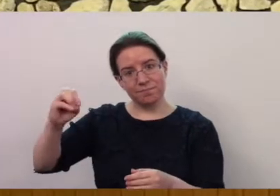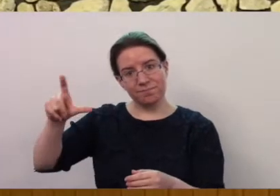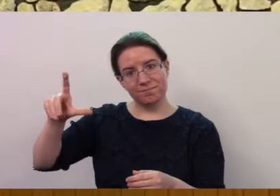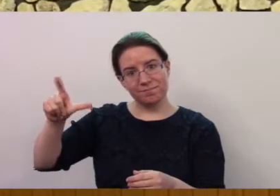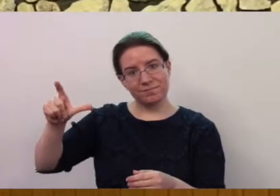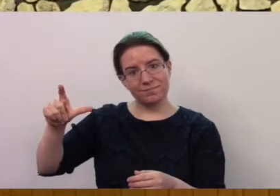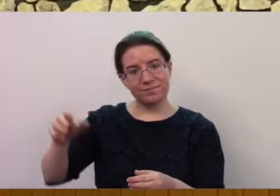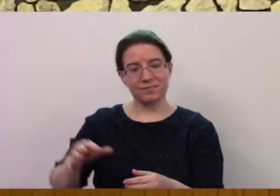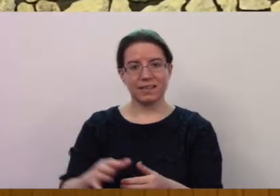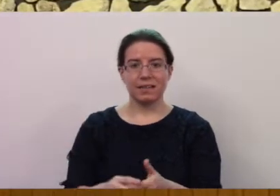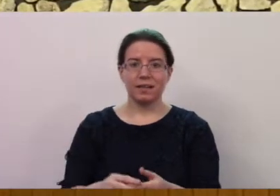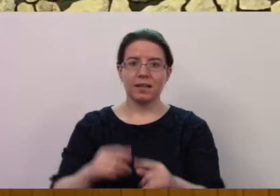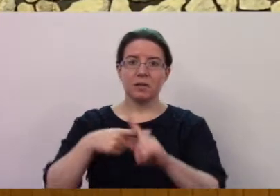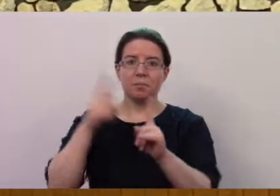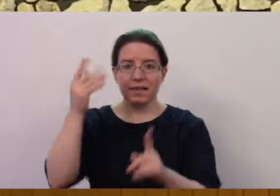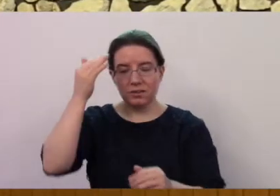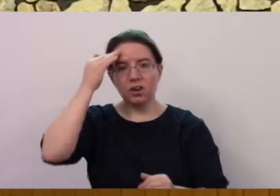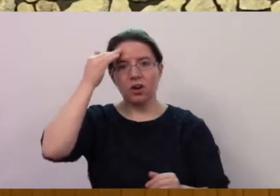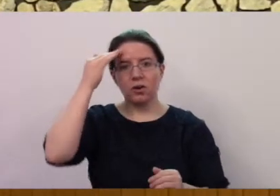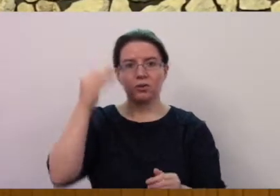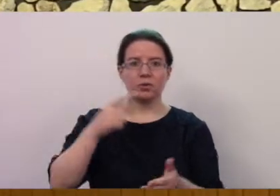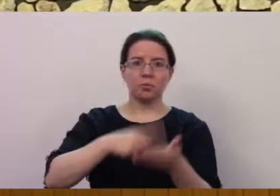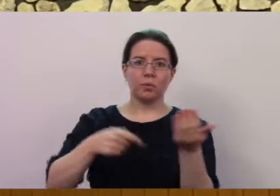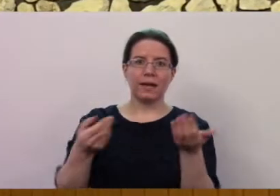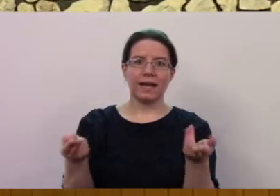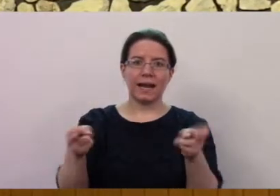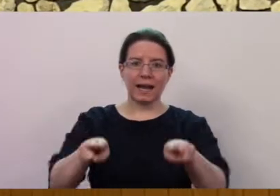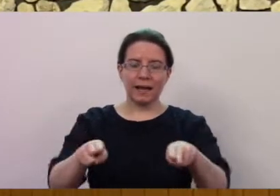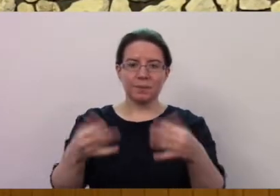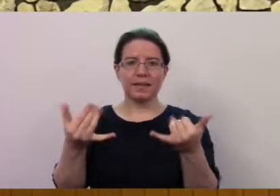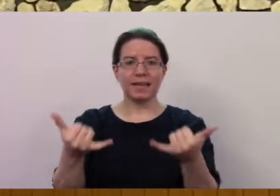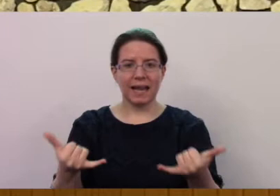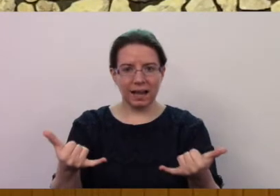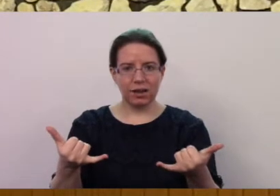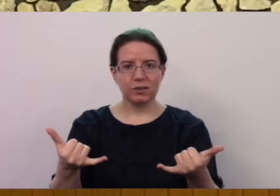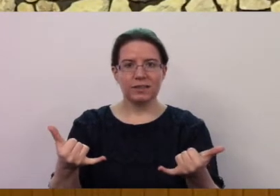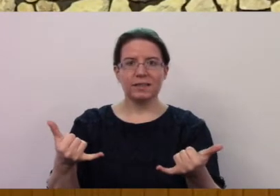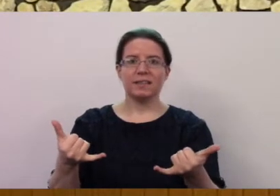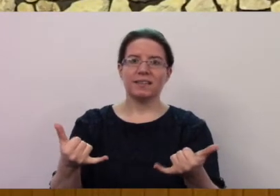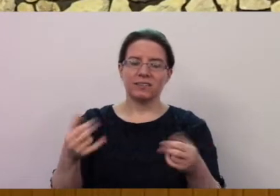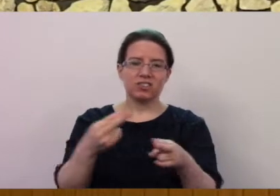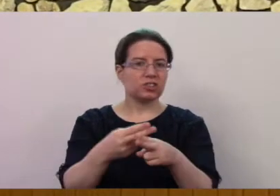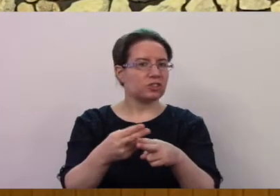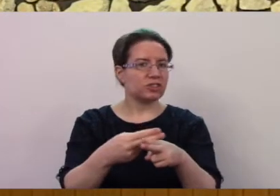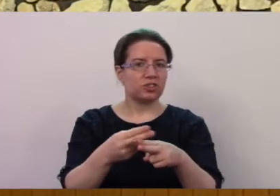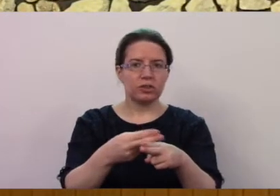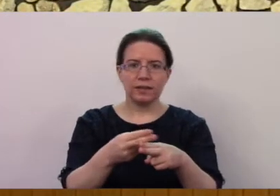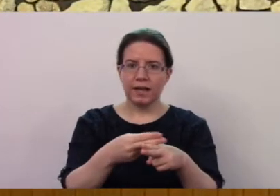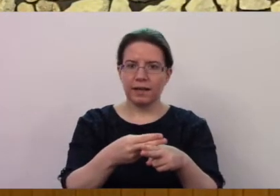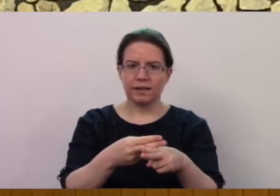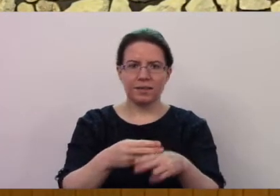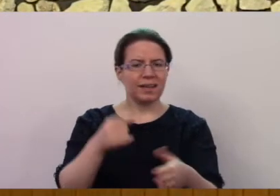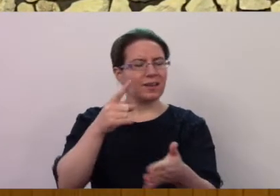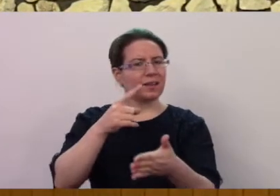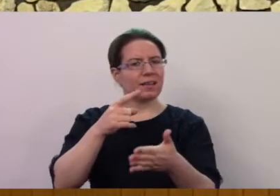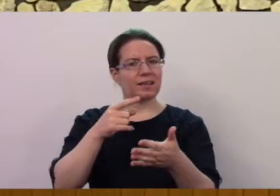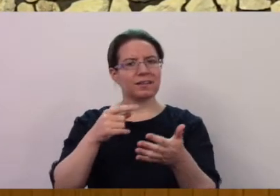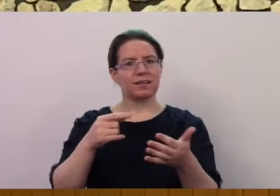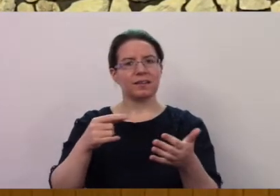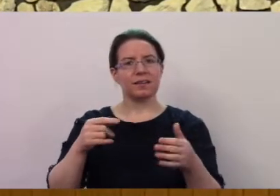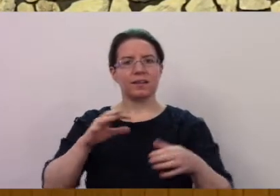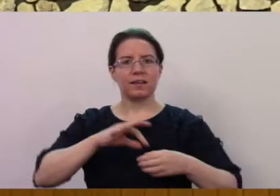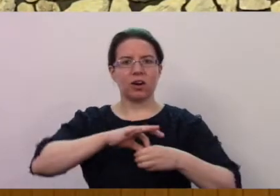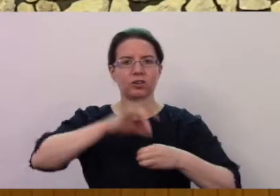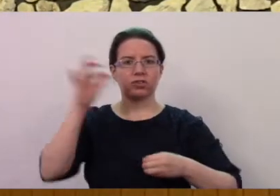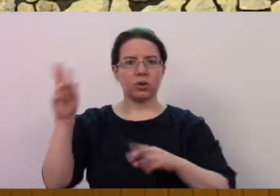We're you know, we and what we've got to do and getting our soul and our heart ready, we need to do quickly. Yes, sir. We need